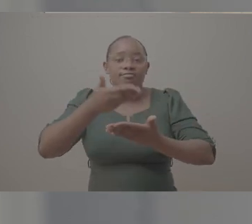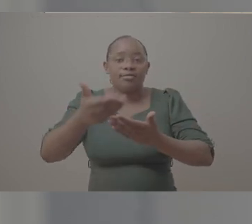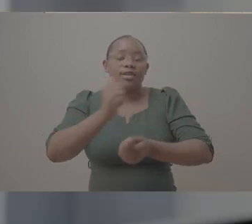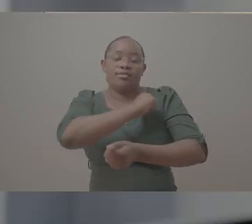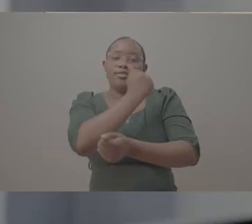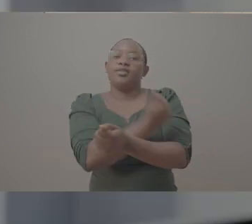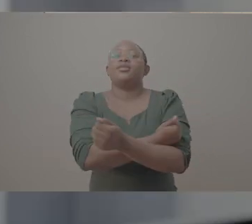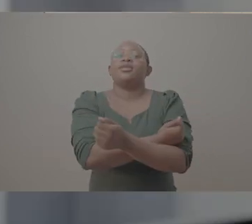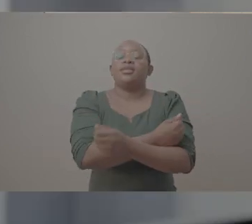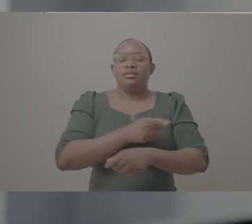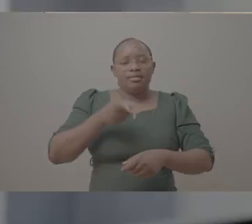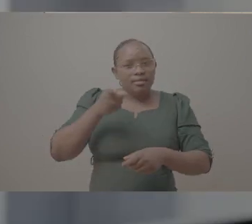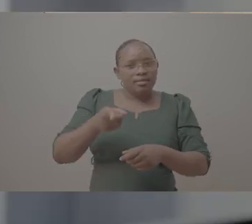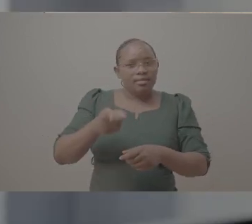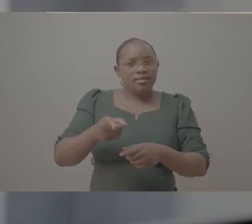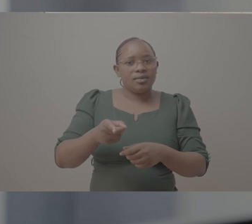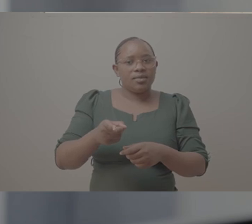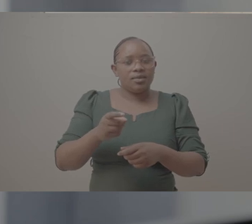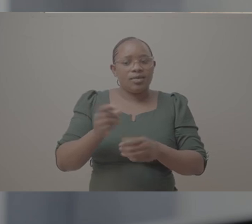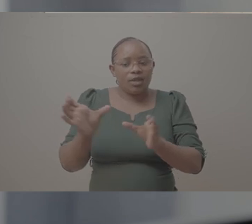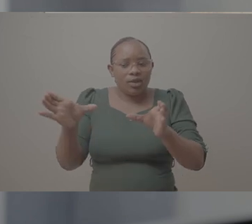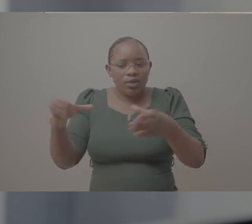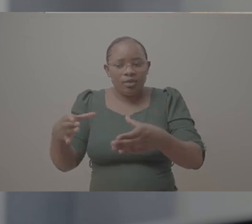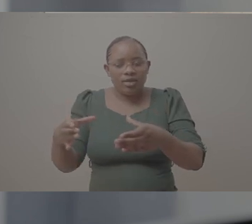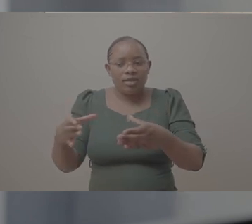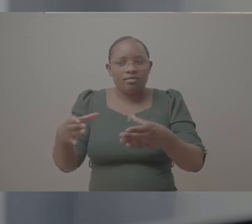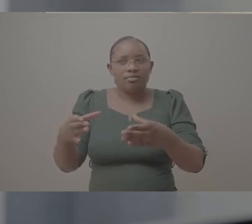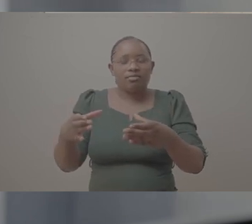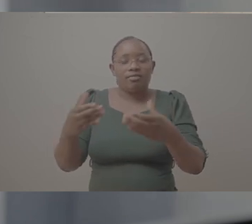Authority. So this committee carries